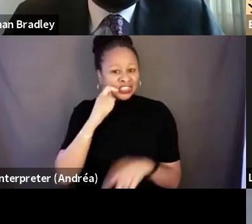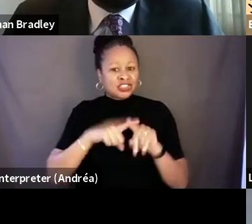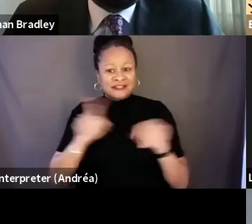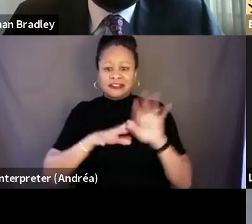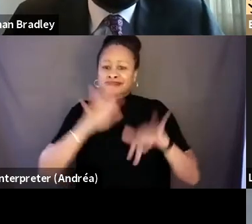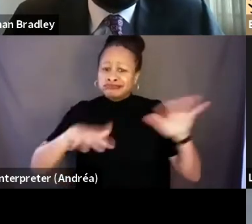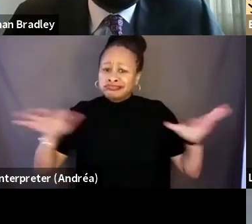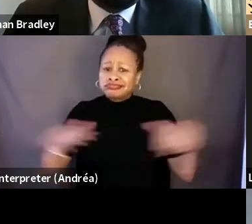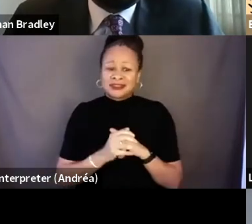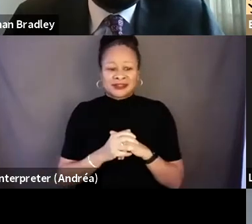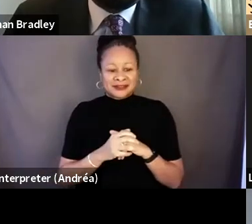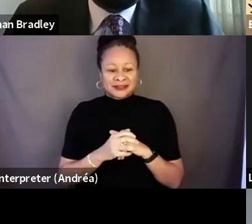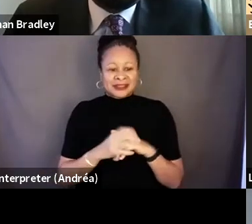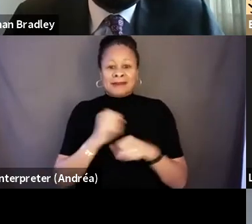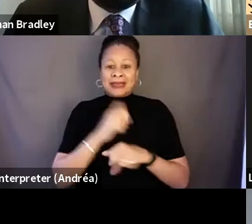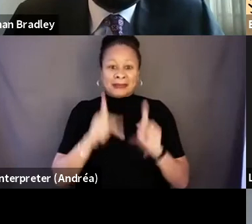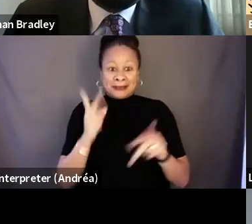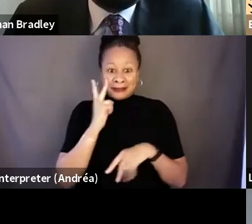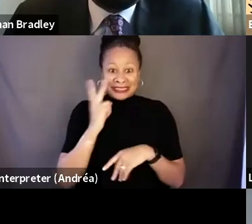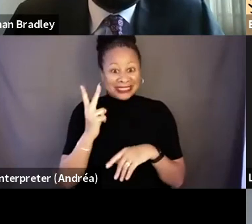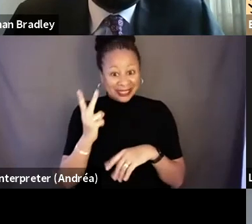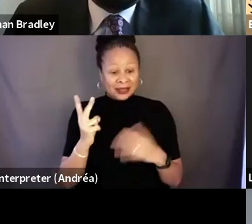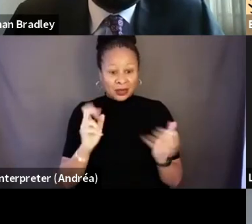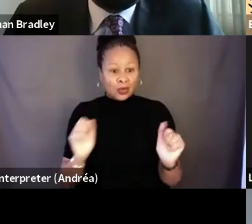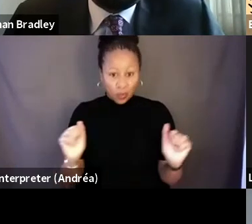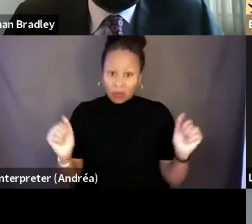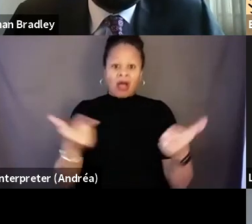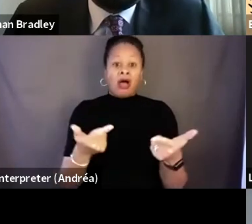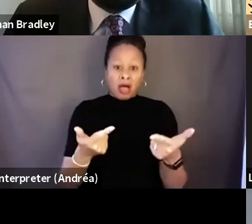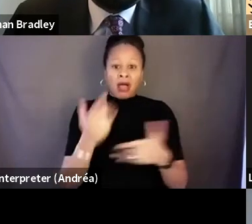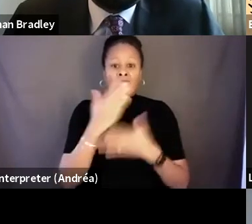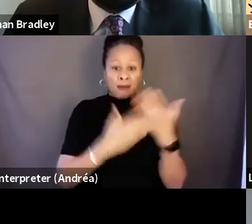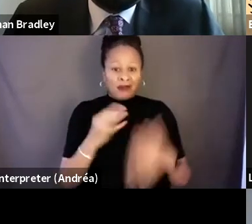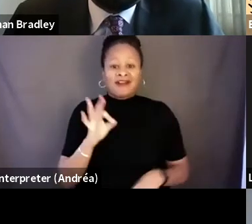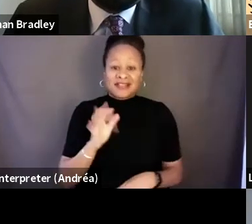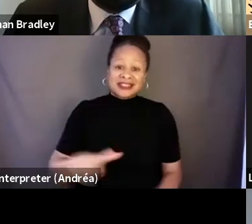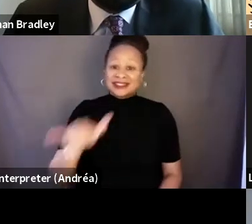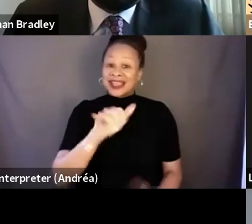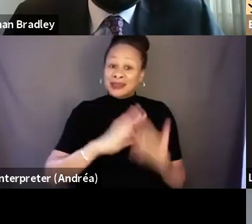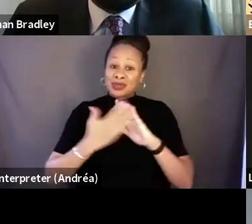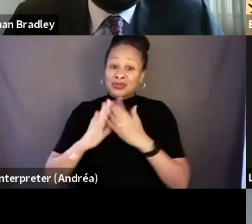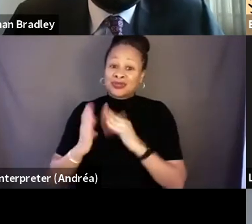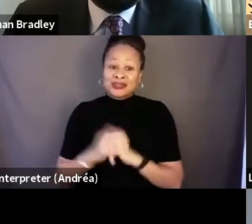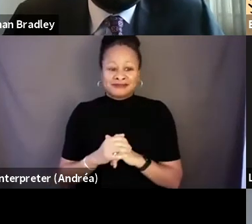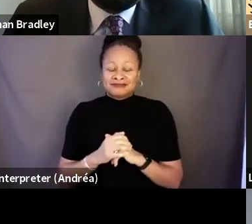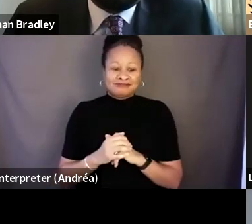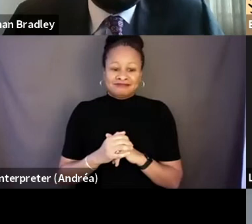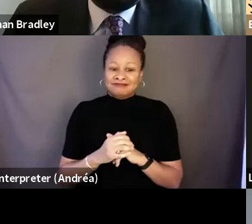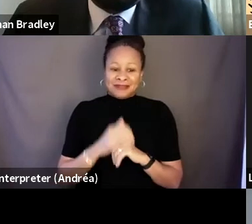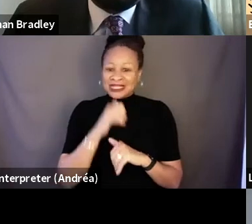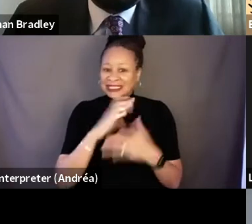make people see that we're all part of the same community. It doesn't have to be a story